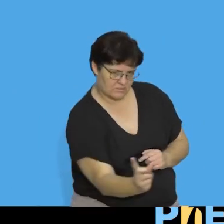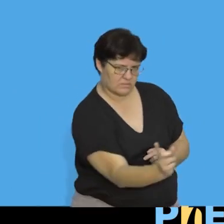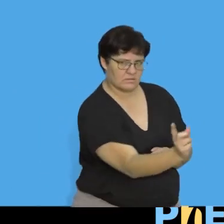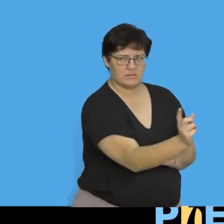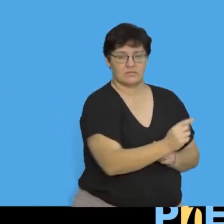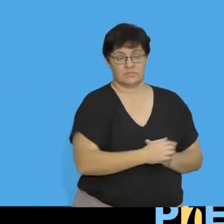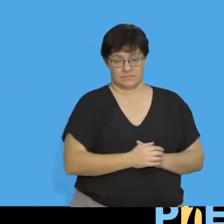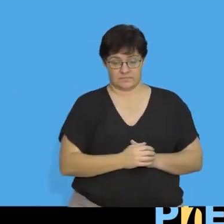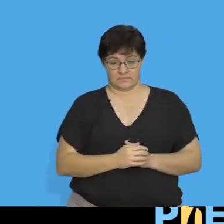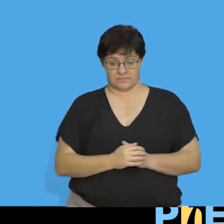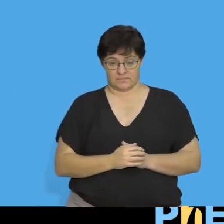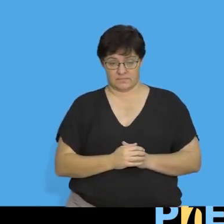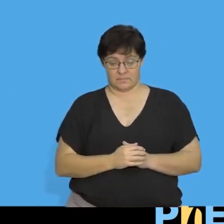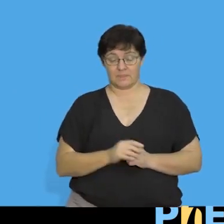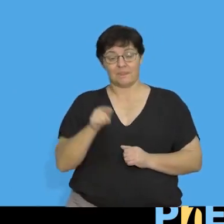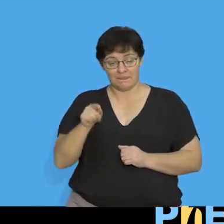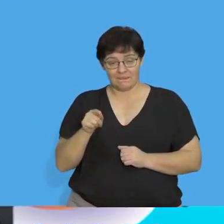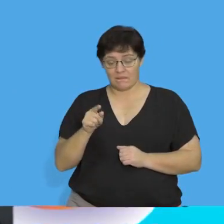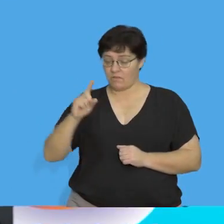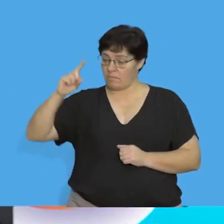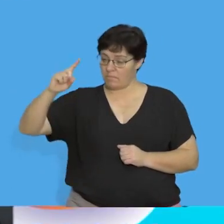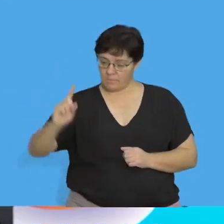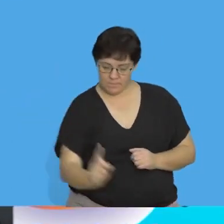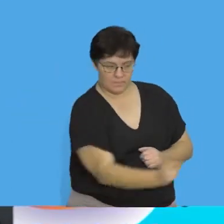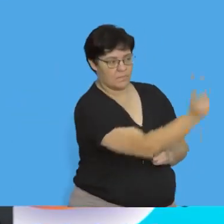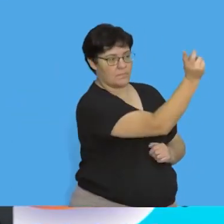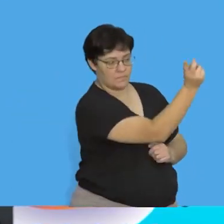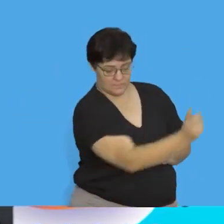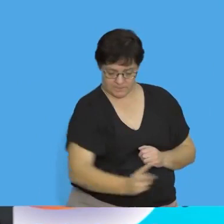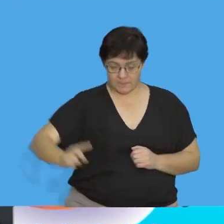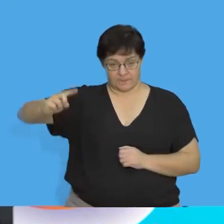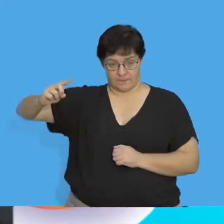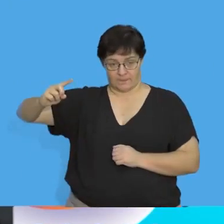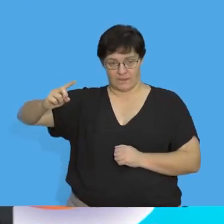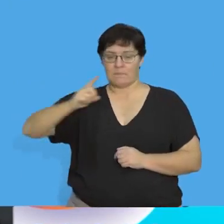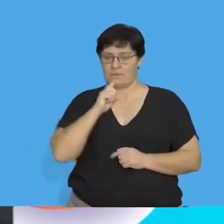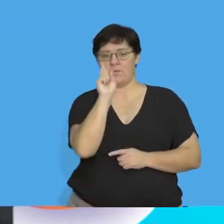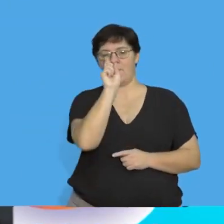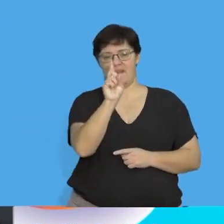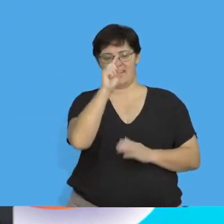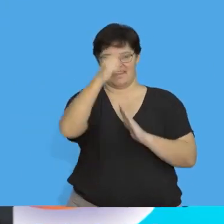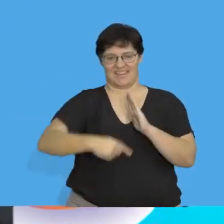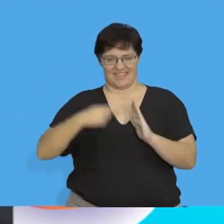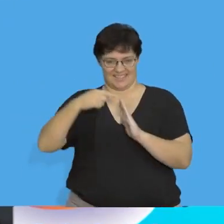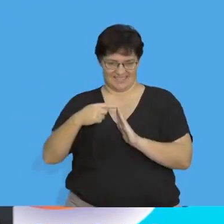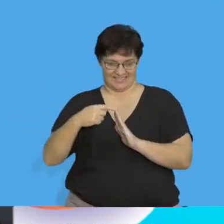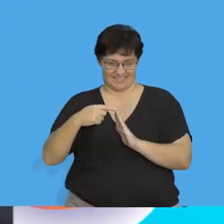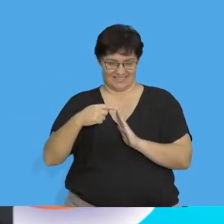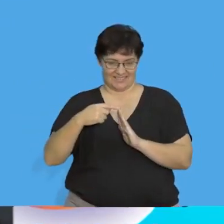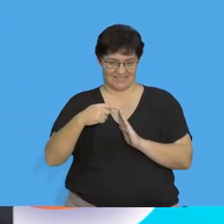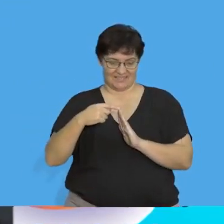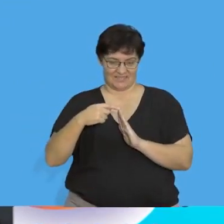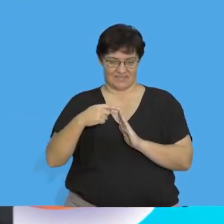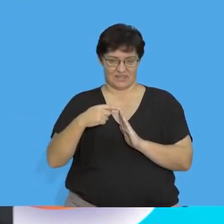point. That process of swinging backwards and forwards is one cycle. And that is